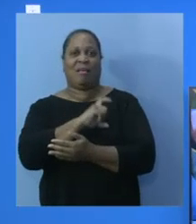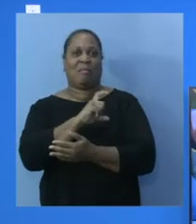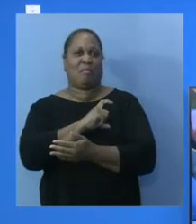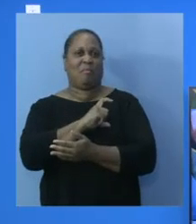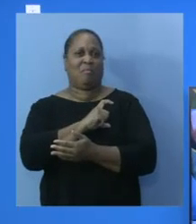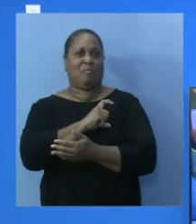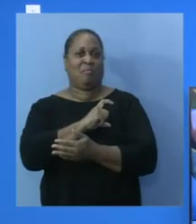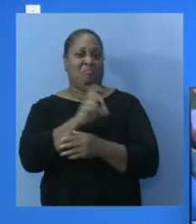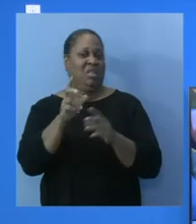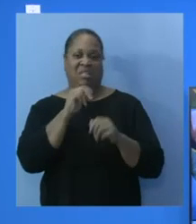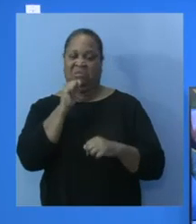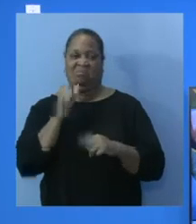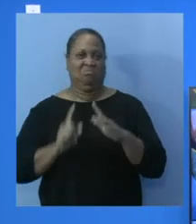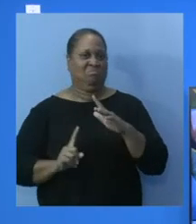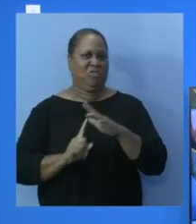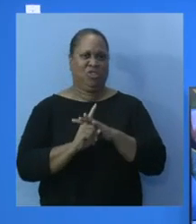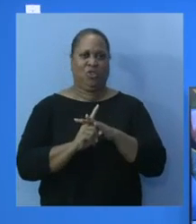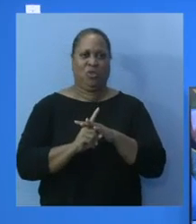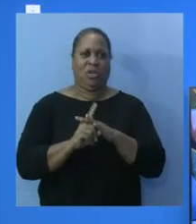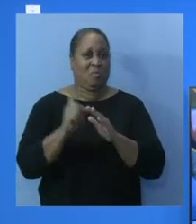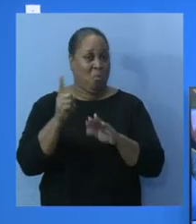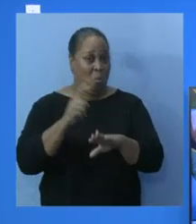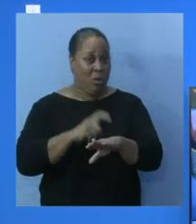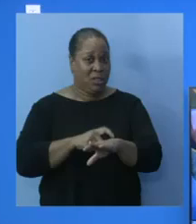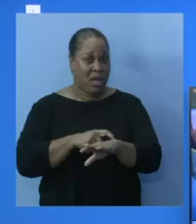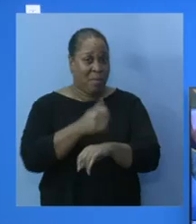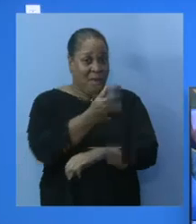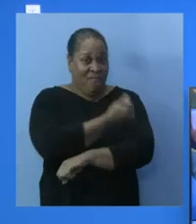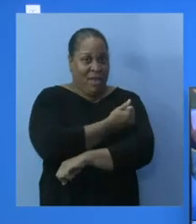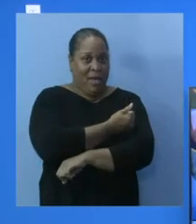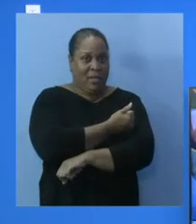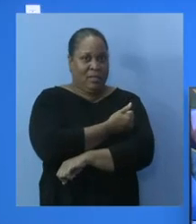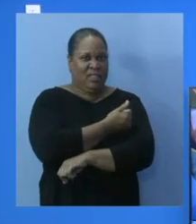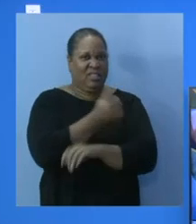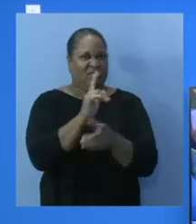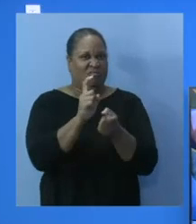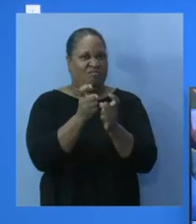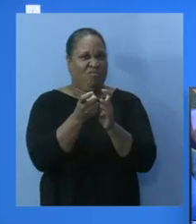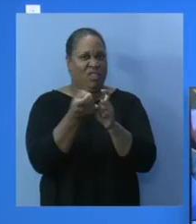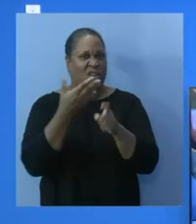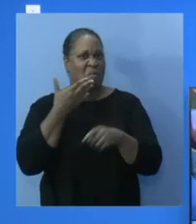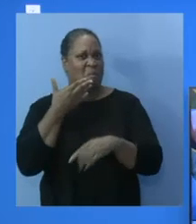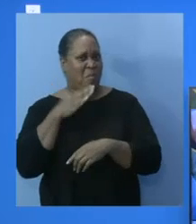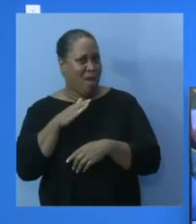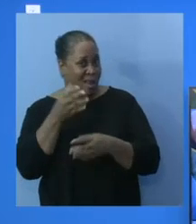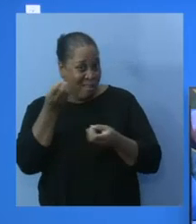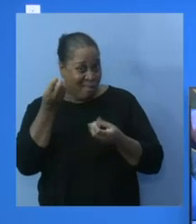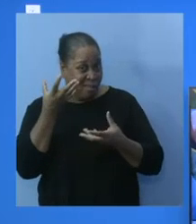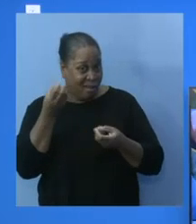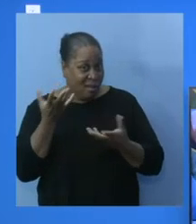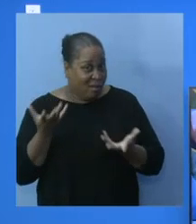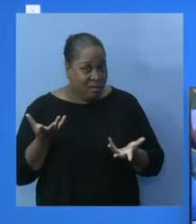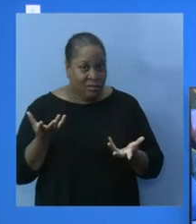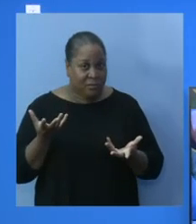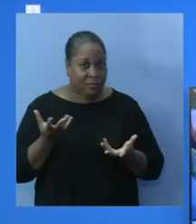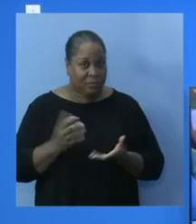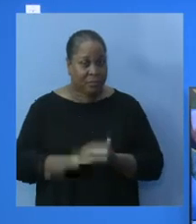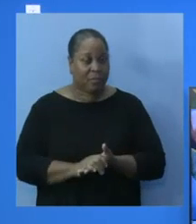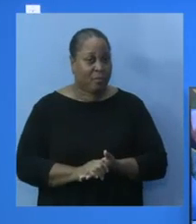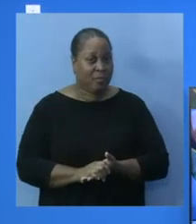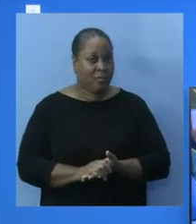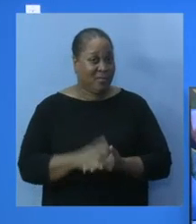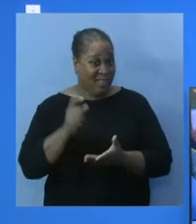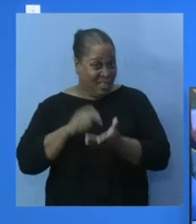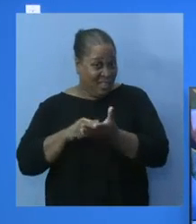up on one occasion, and the vaccines were going bad. Is there any information you can share on this? Is Okay. this